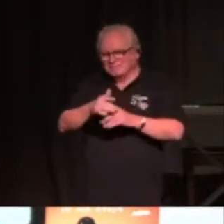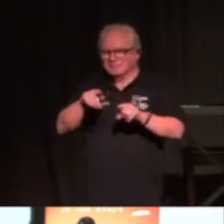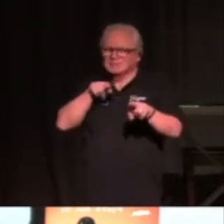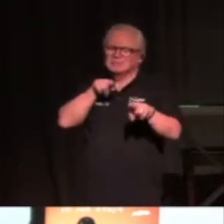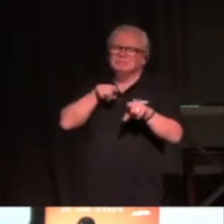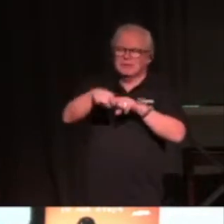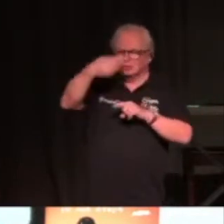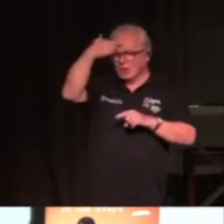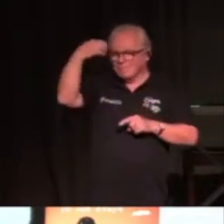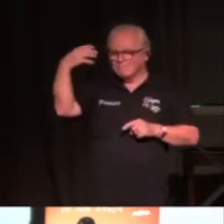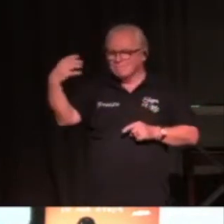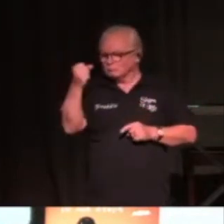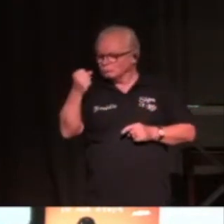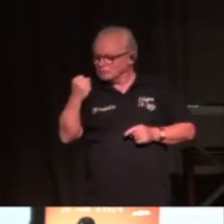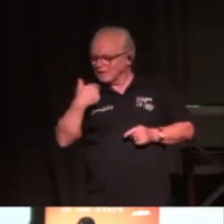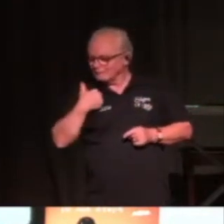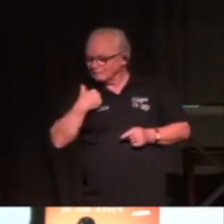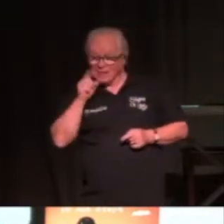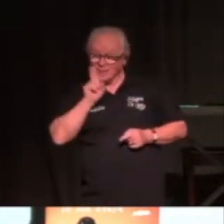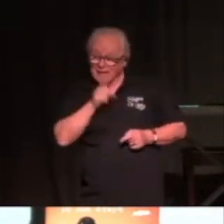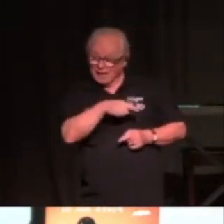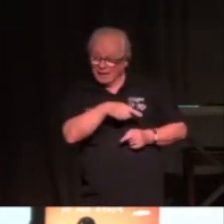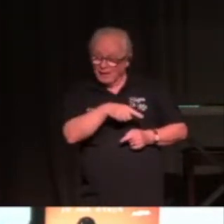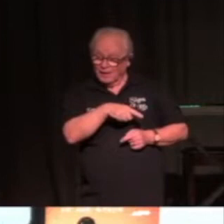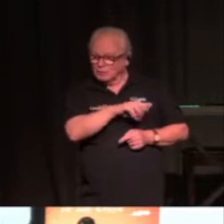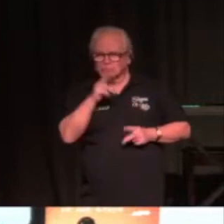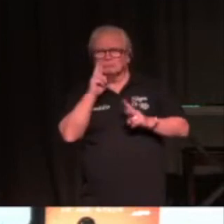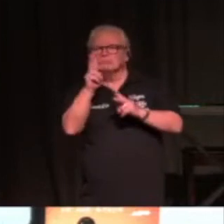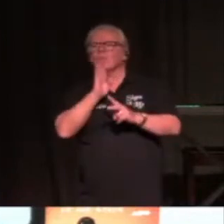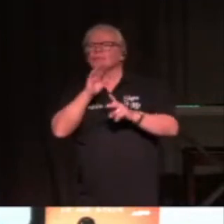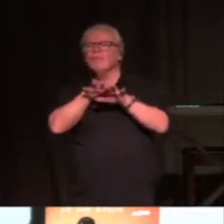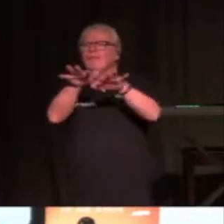special. It was the lady that made the lake.